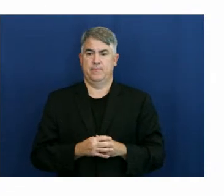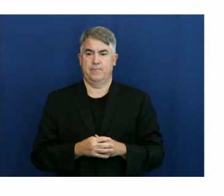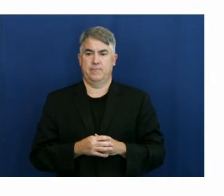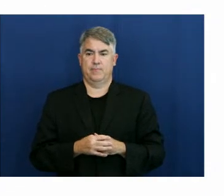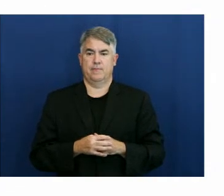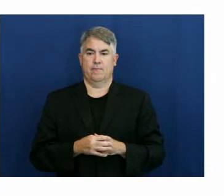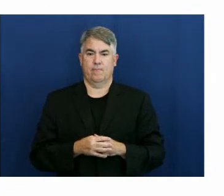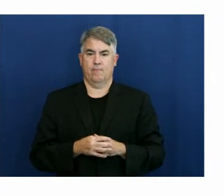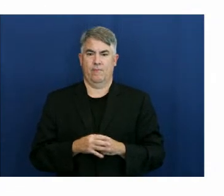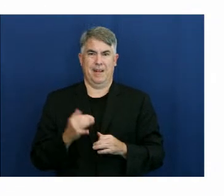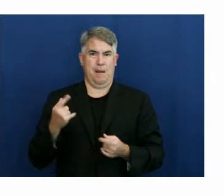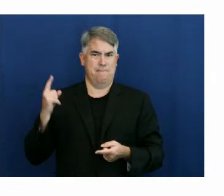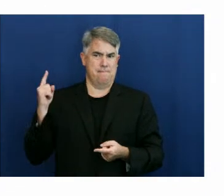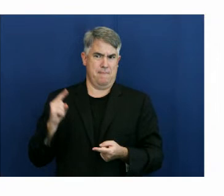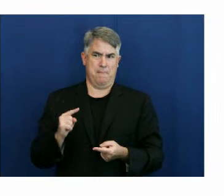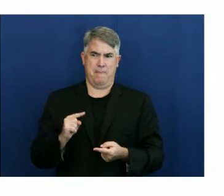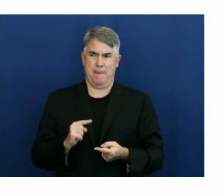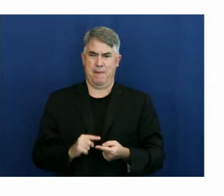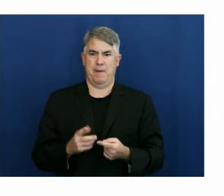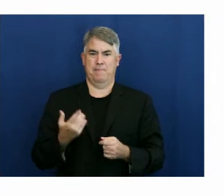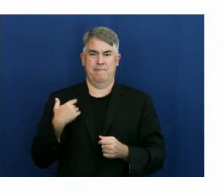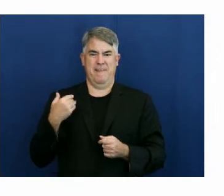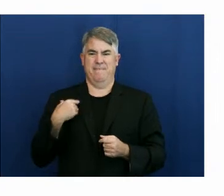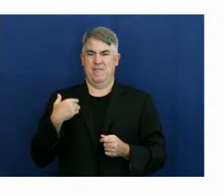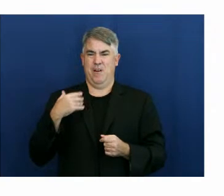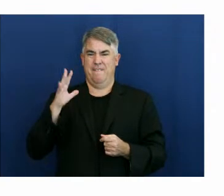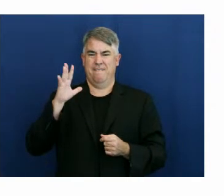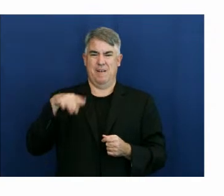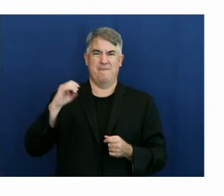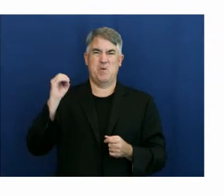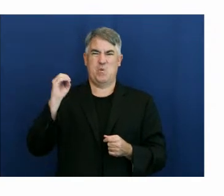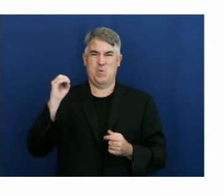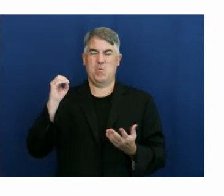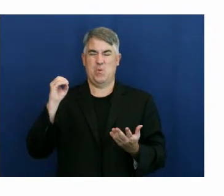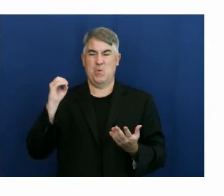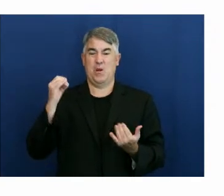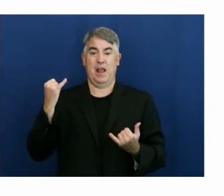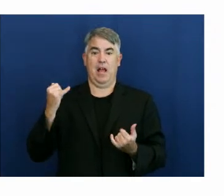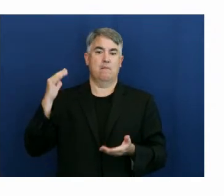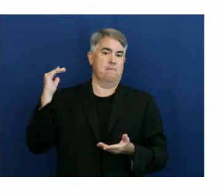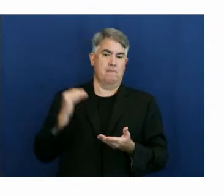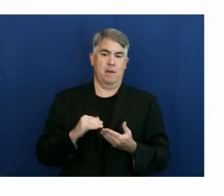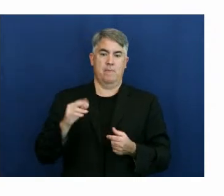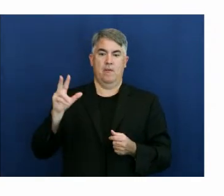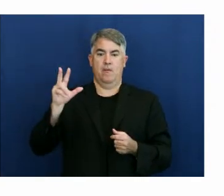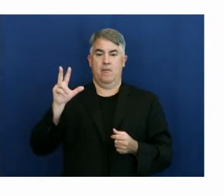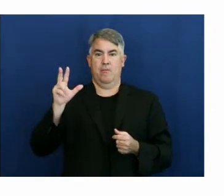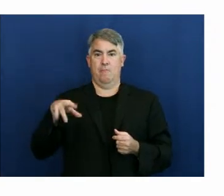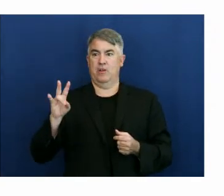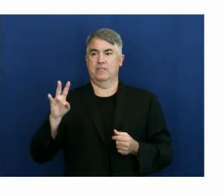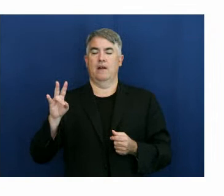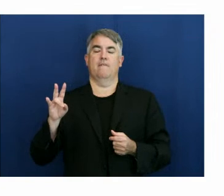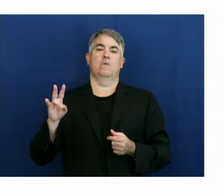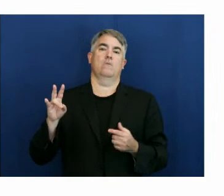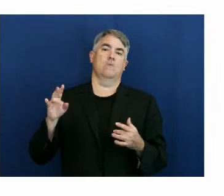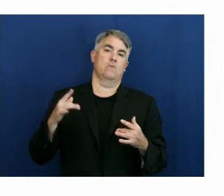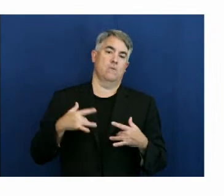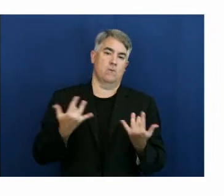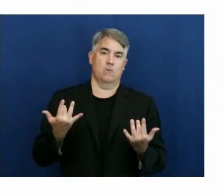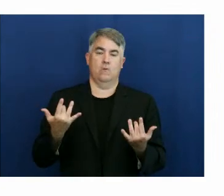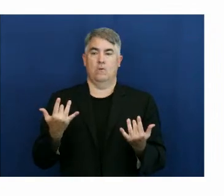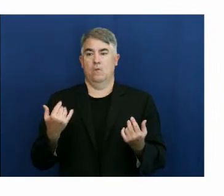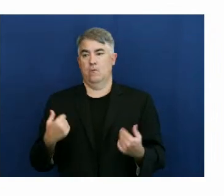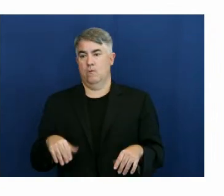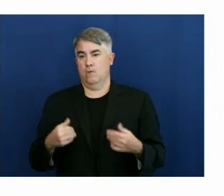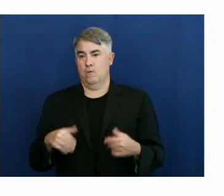significant drop there from 5.0, our adjusted case rate last week, down to 3.7. And so we think this is a